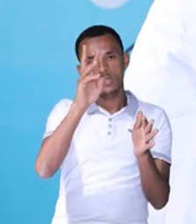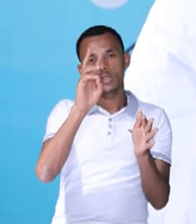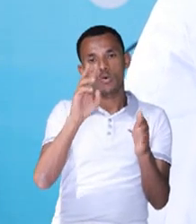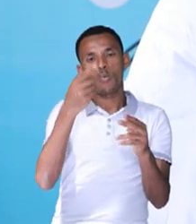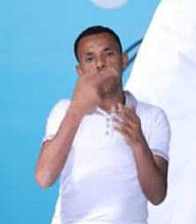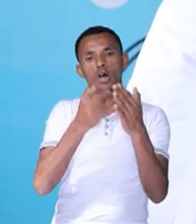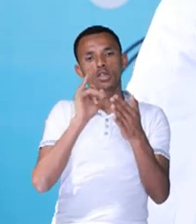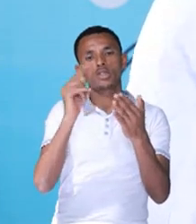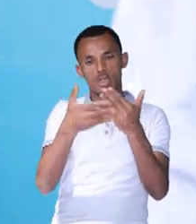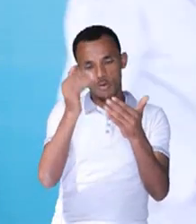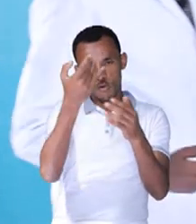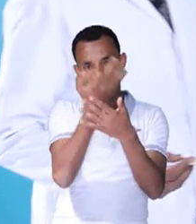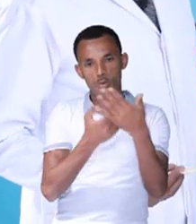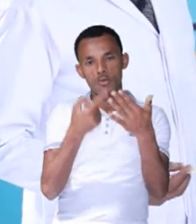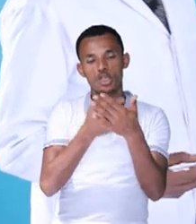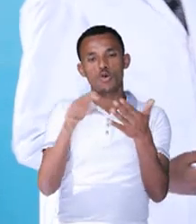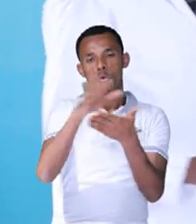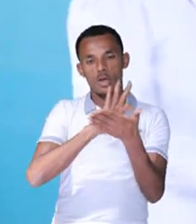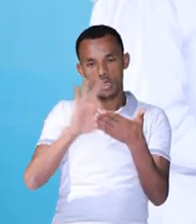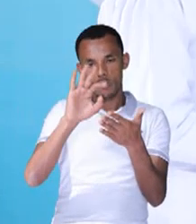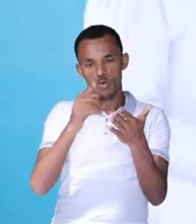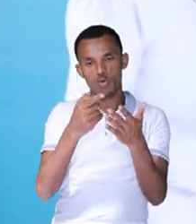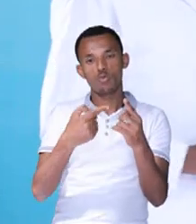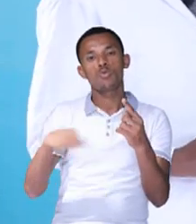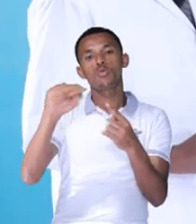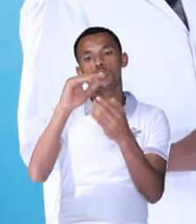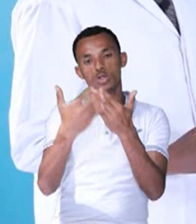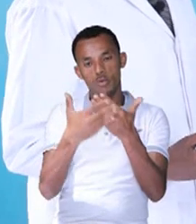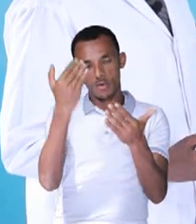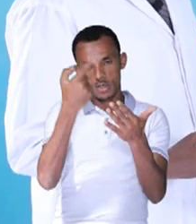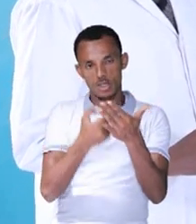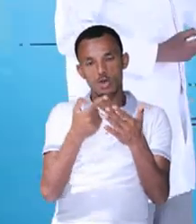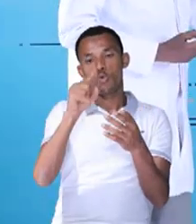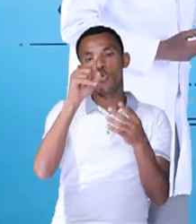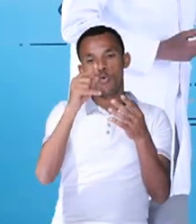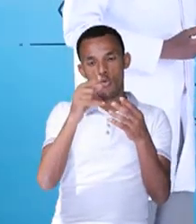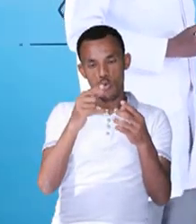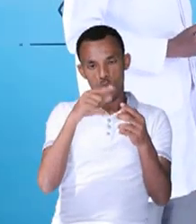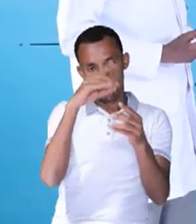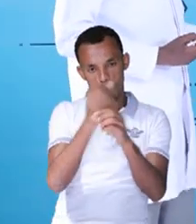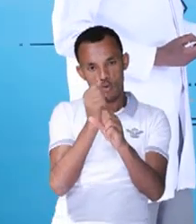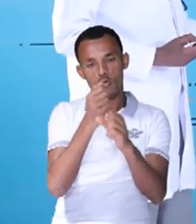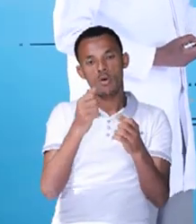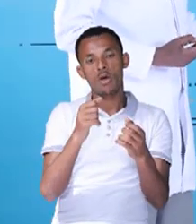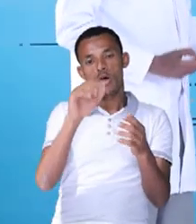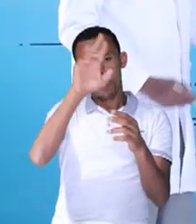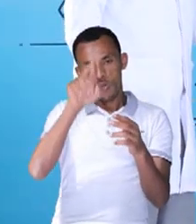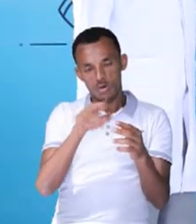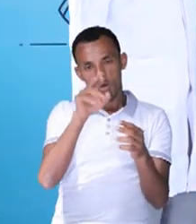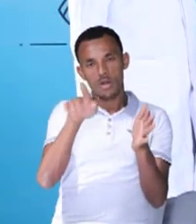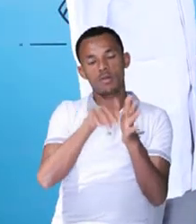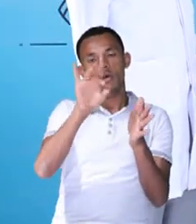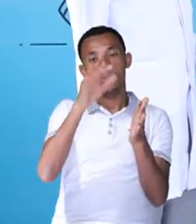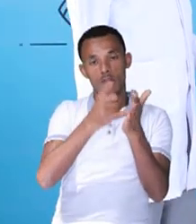of this complex number? To simplify that one, you have to go further. Root negative 8 means the square root of